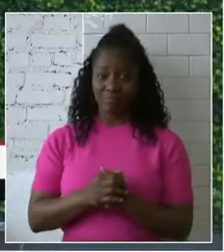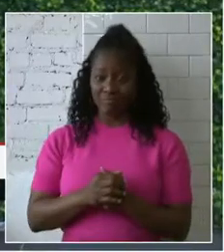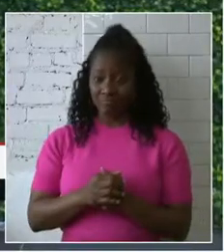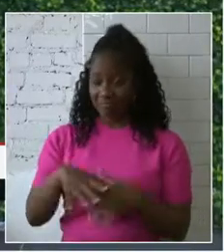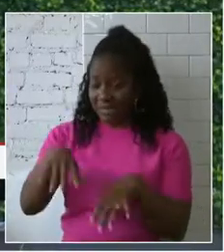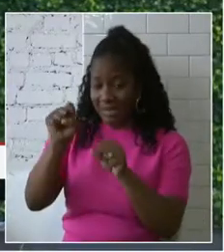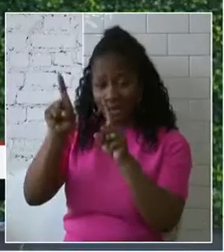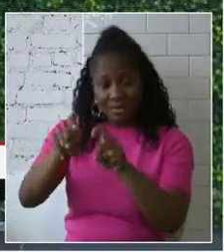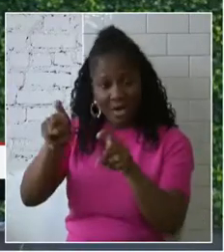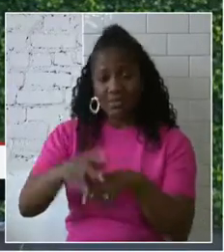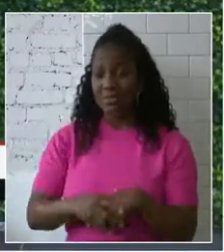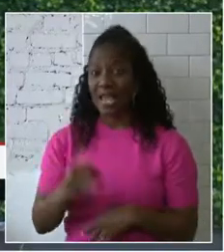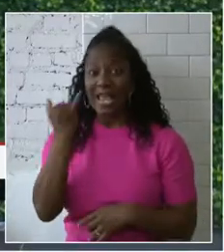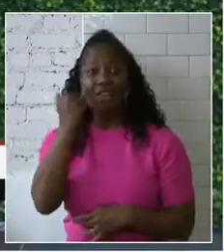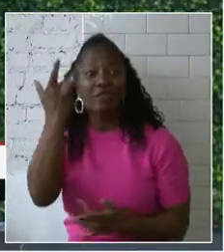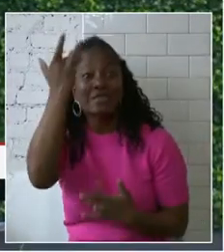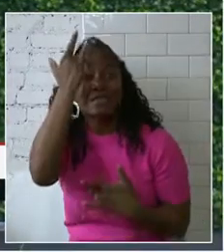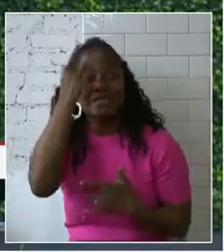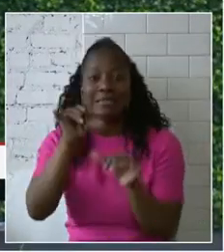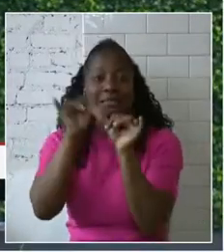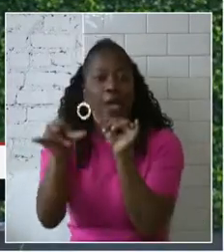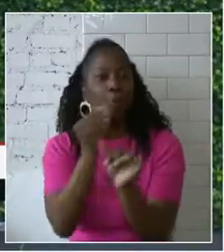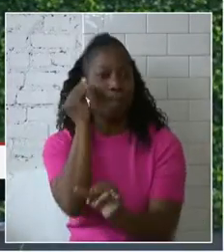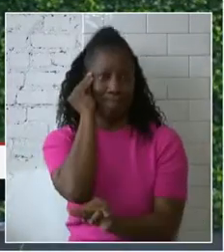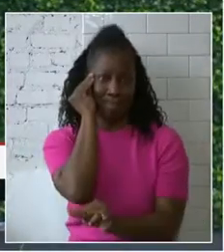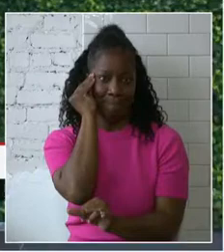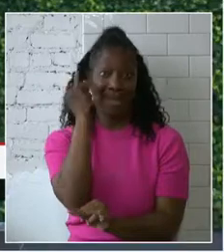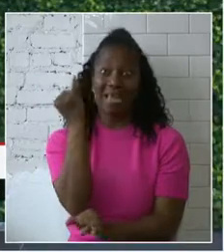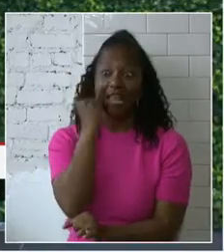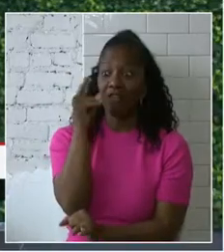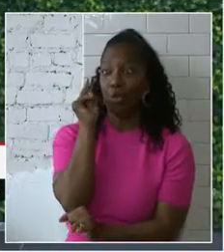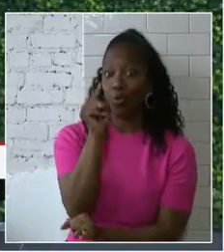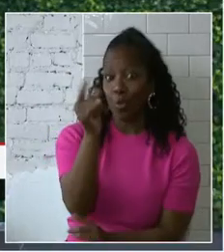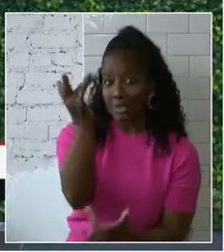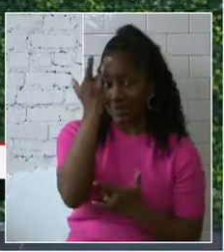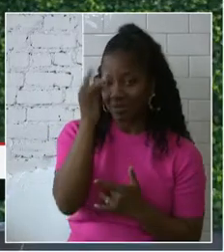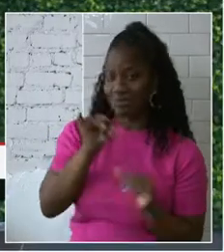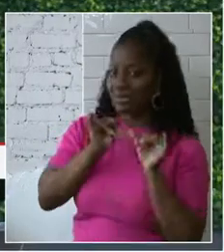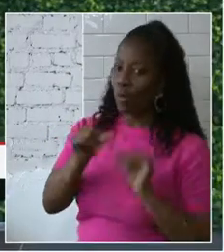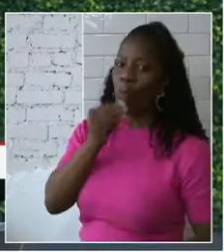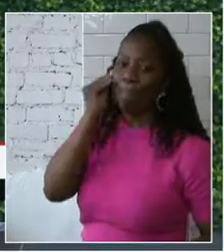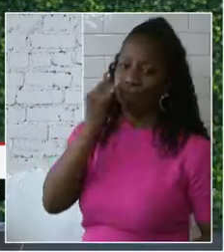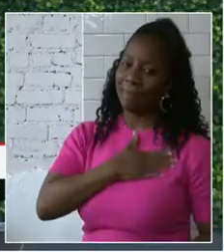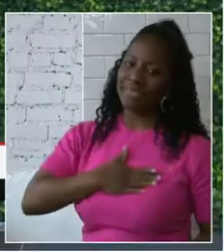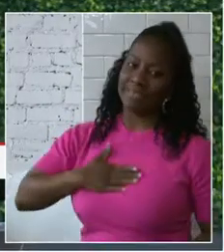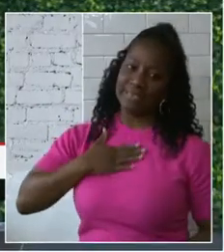home if you're sick. Stay home if you're sick. Yeah.